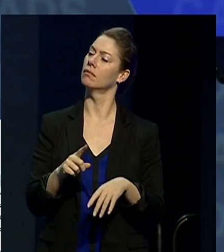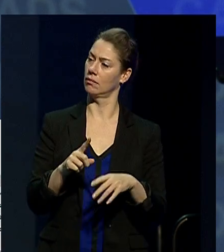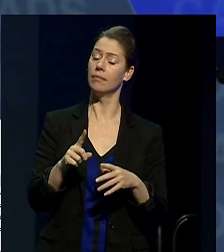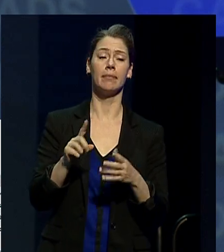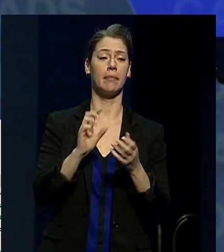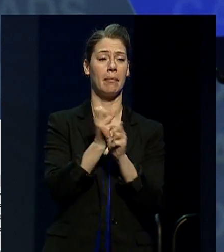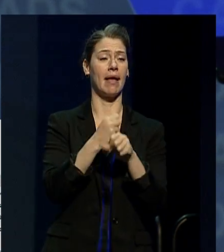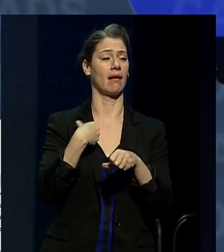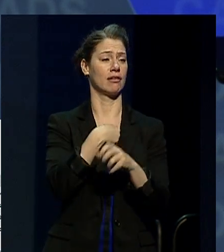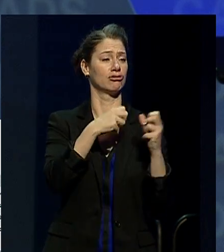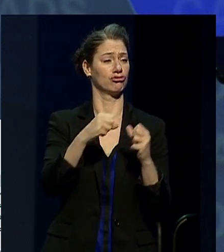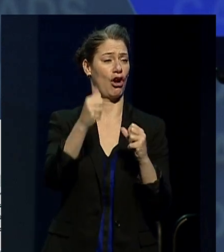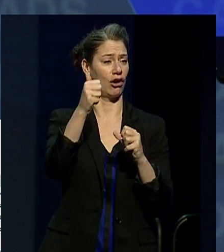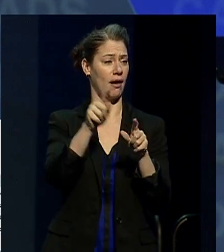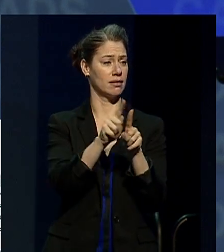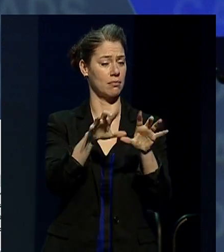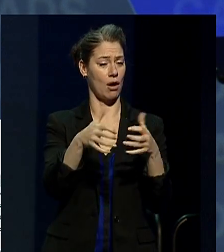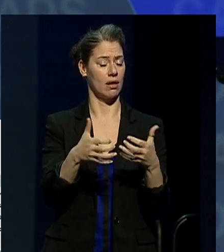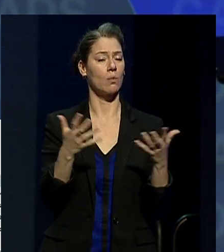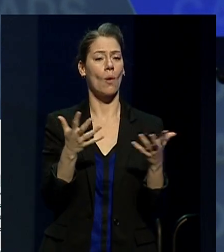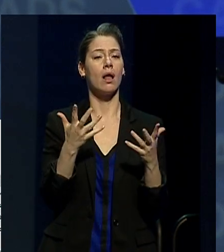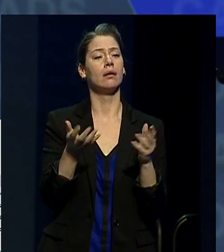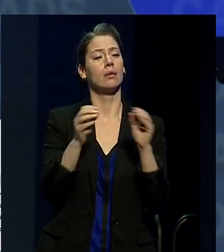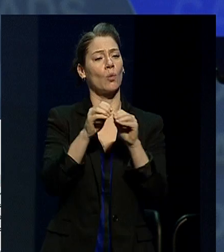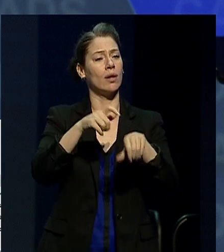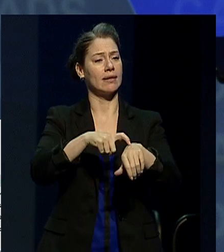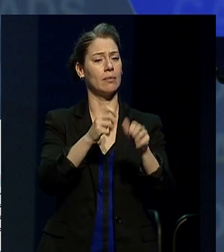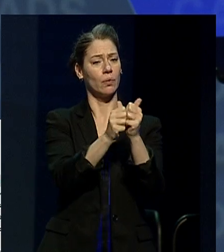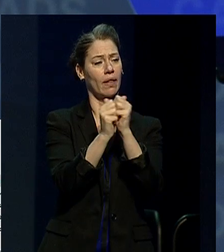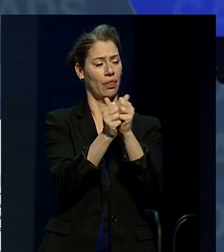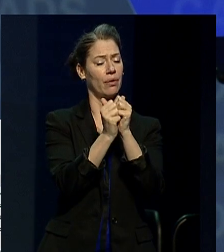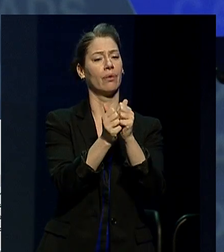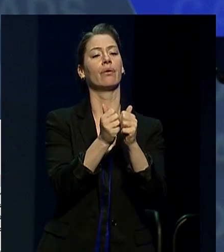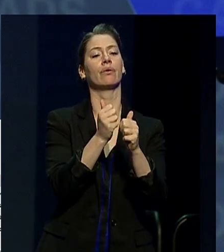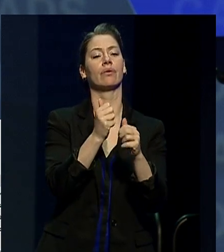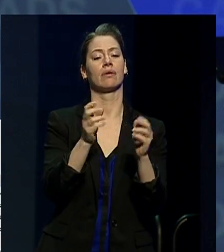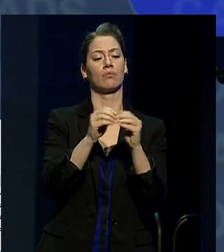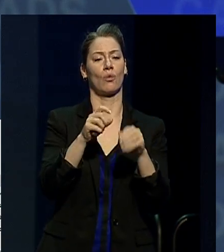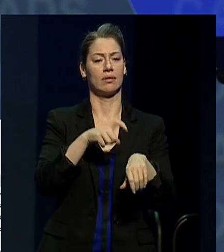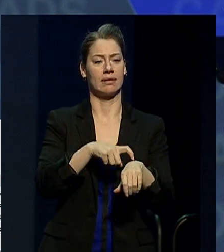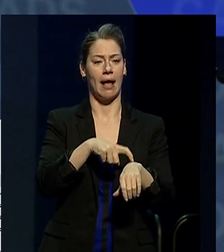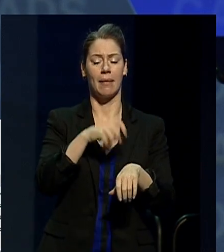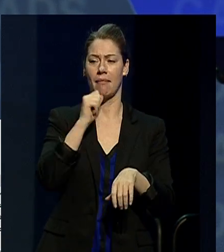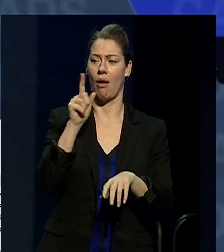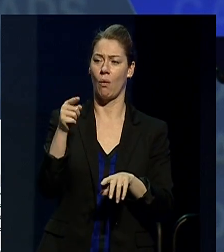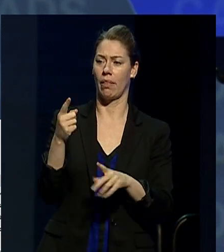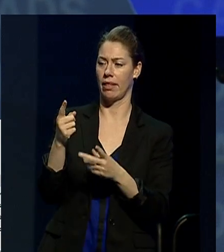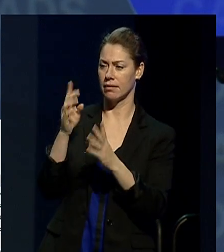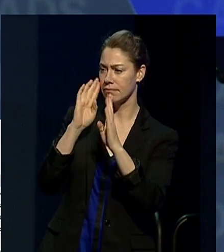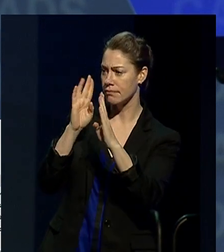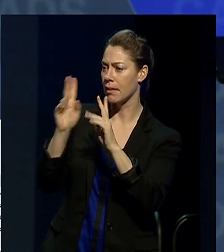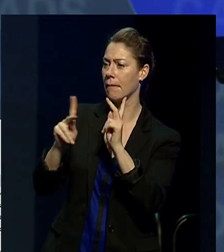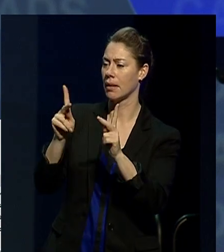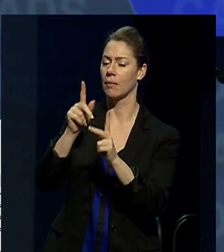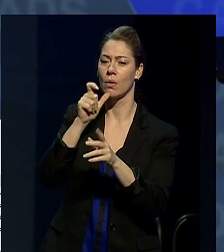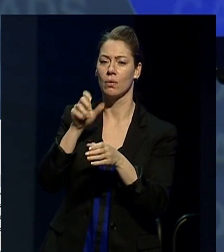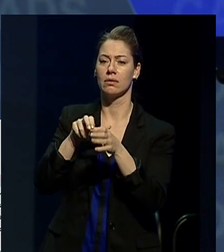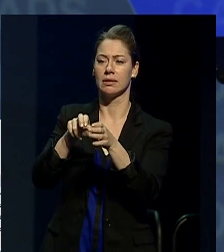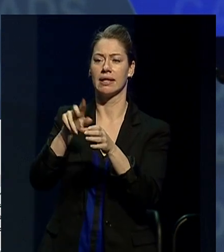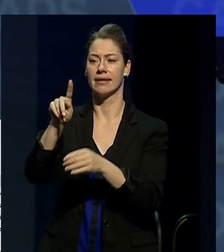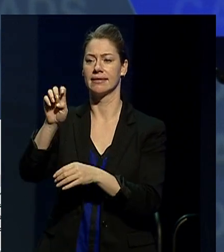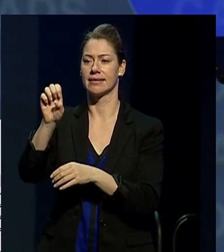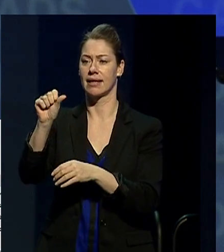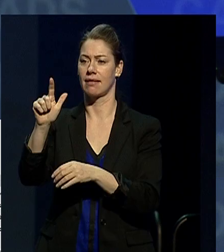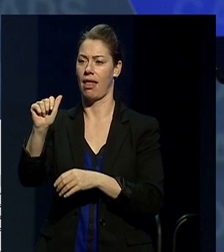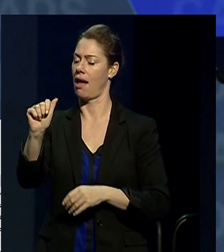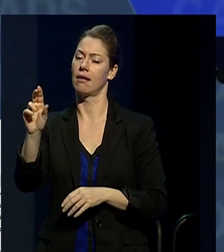to spend more time not just fighting for people who ride a Tesla, but people who ride the bus like my